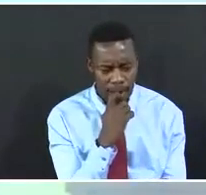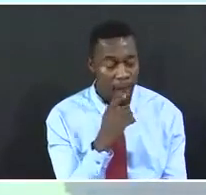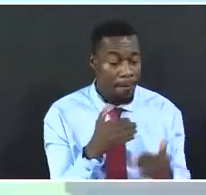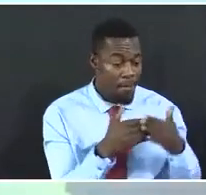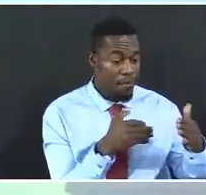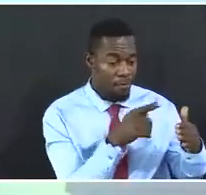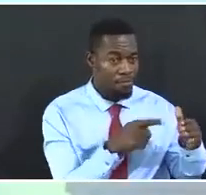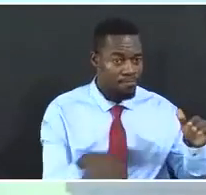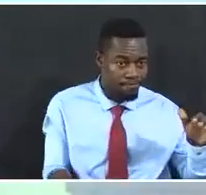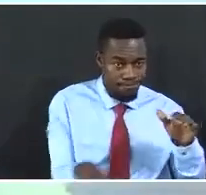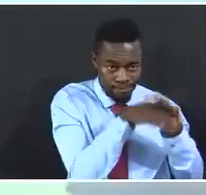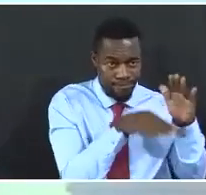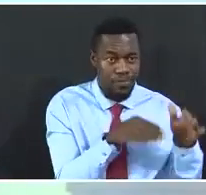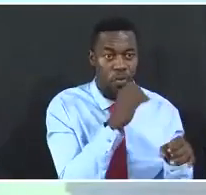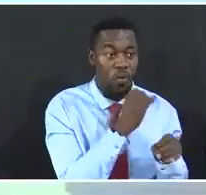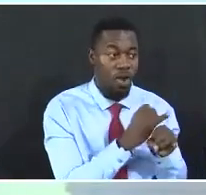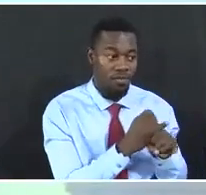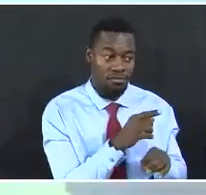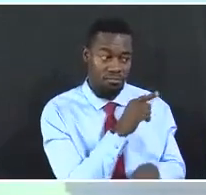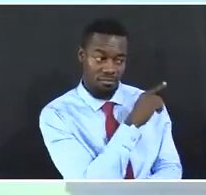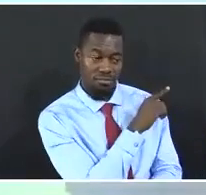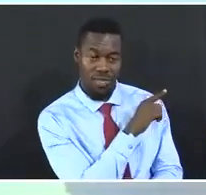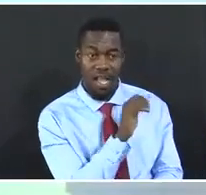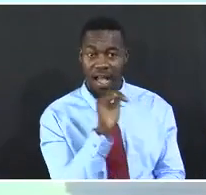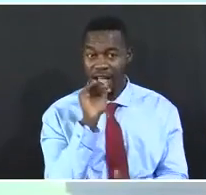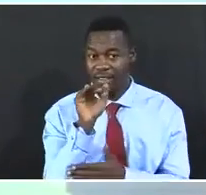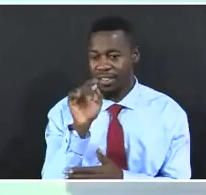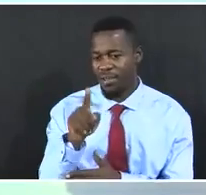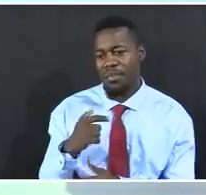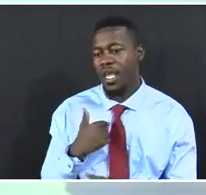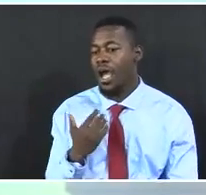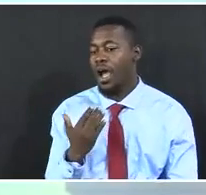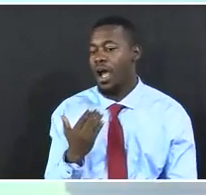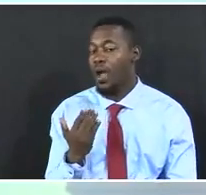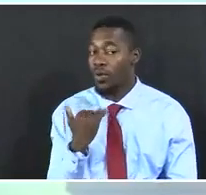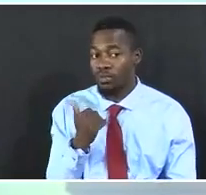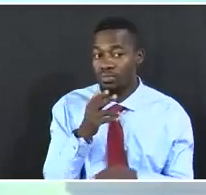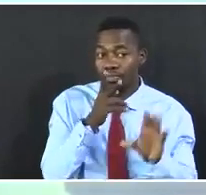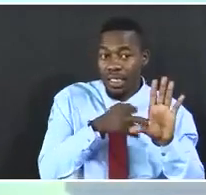had asked for leave to come to the camp meeting.